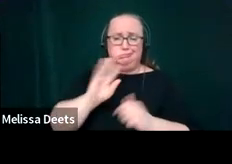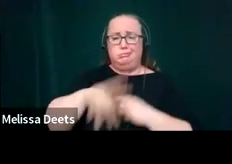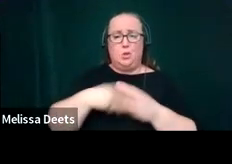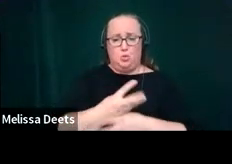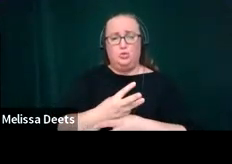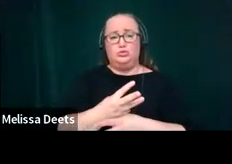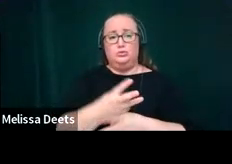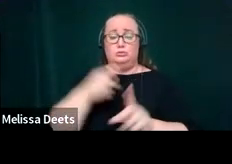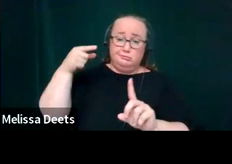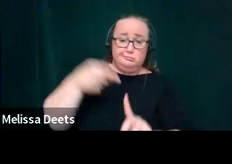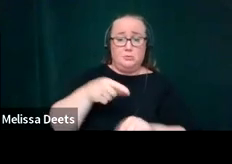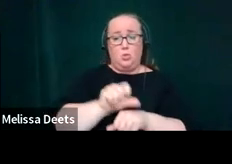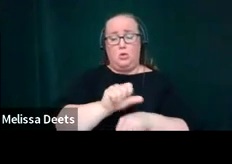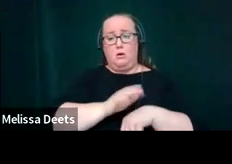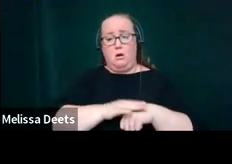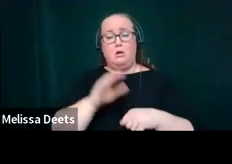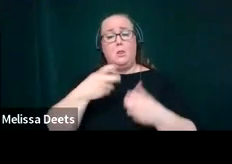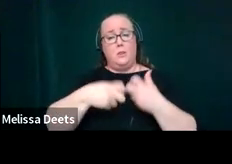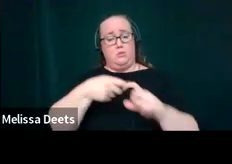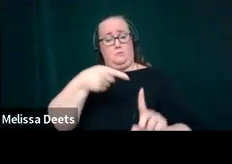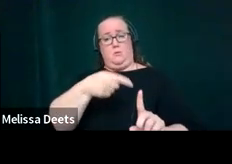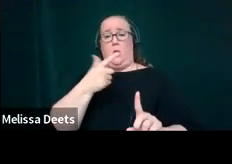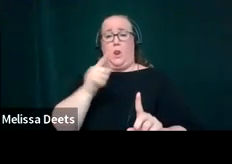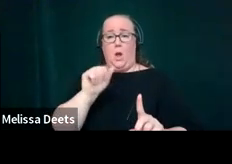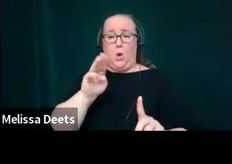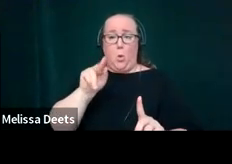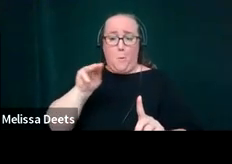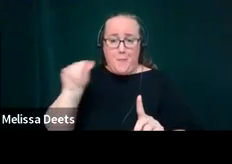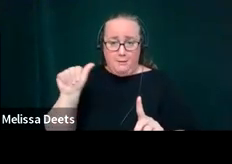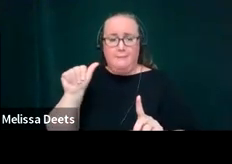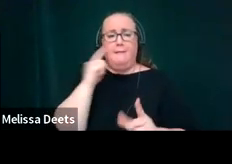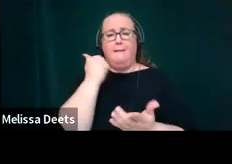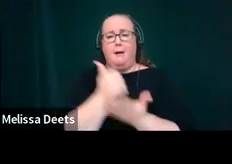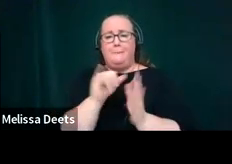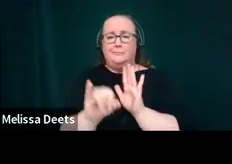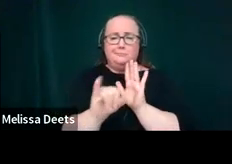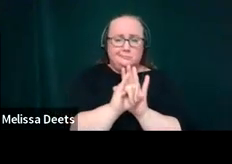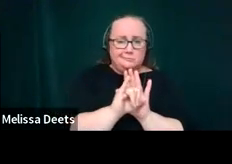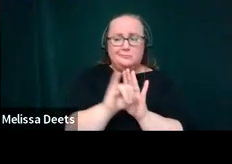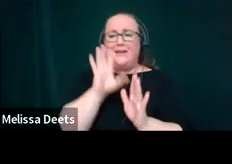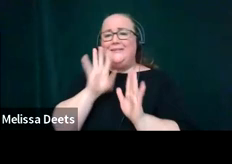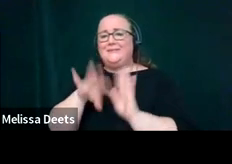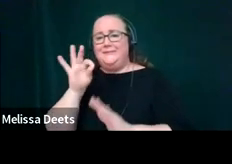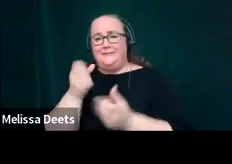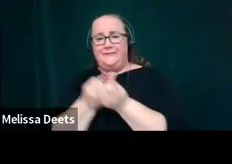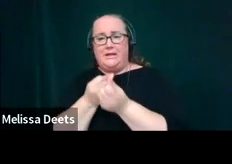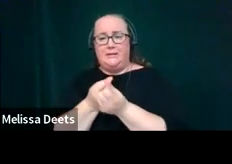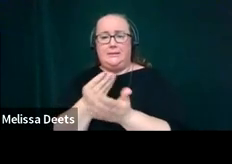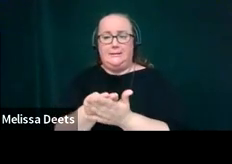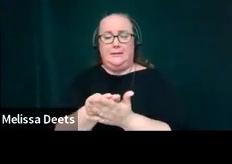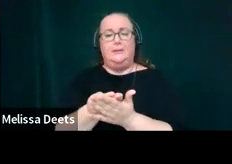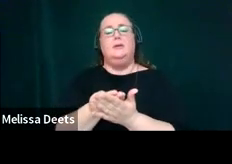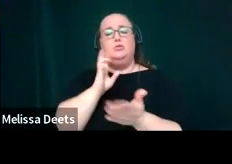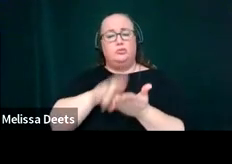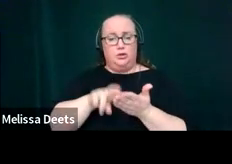problem of glaucoma and who help us identify and fund the most promising research in glaucoma.